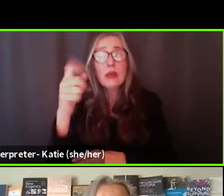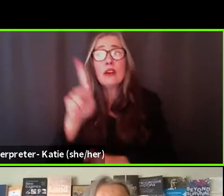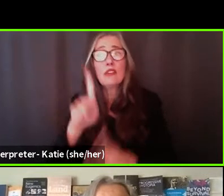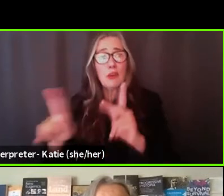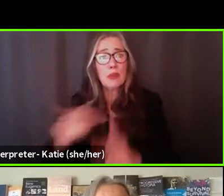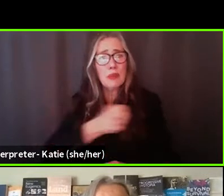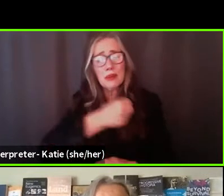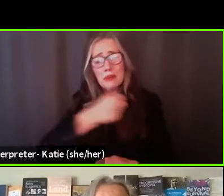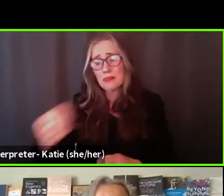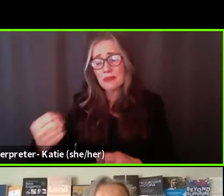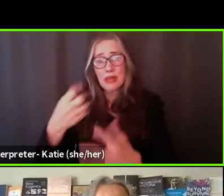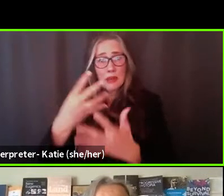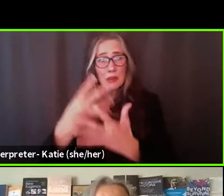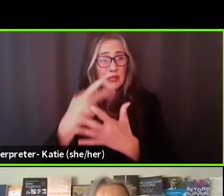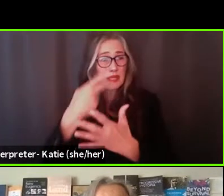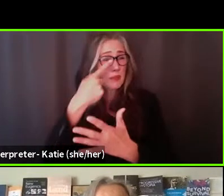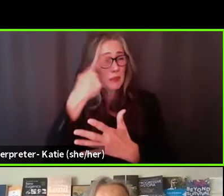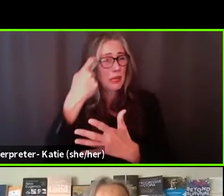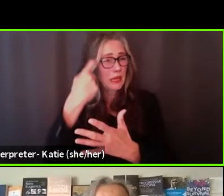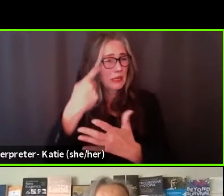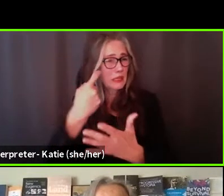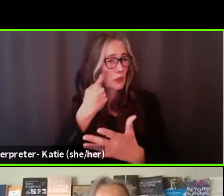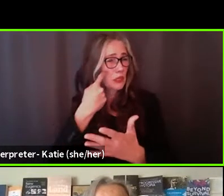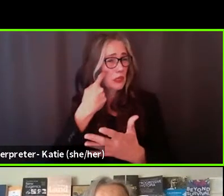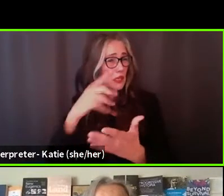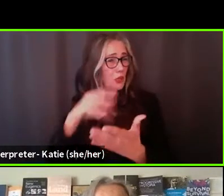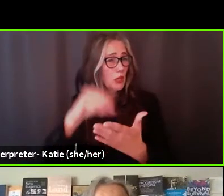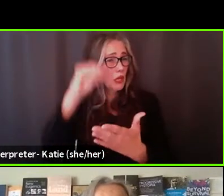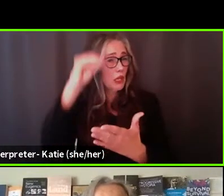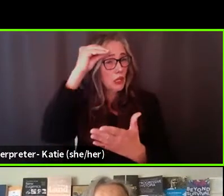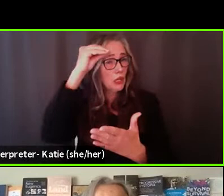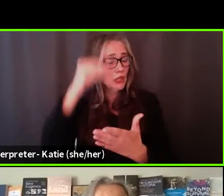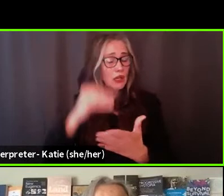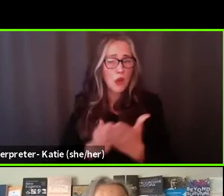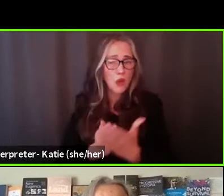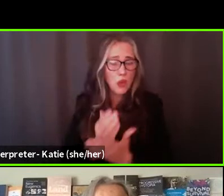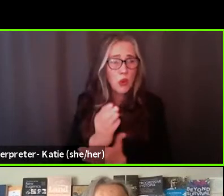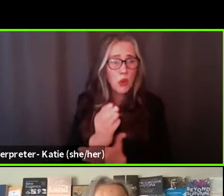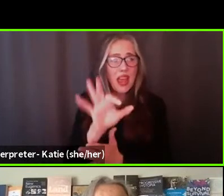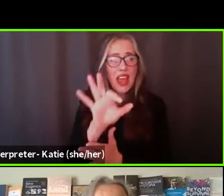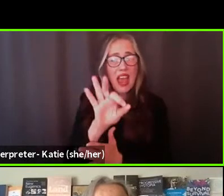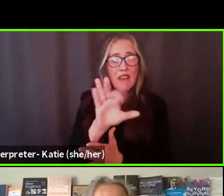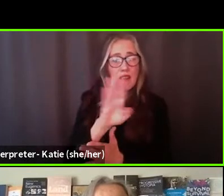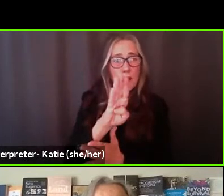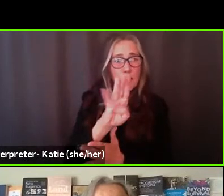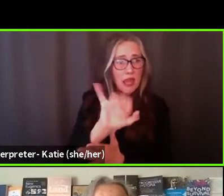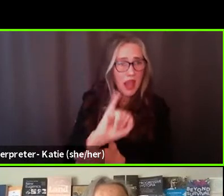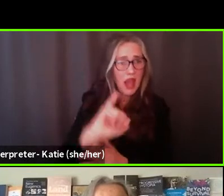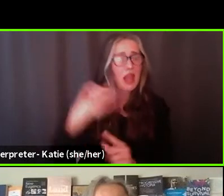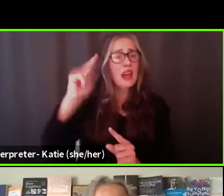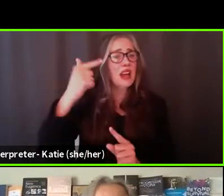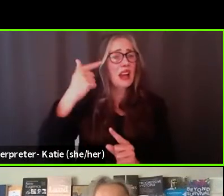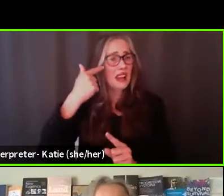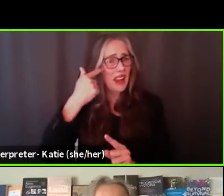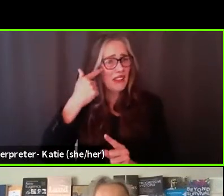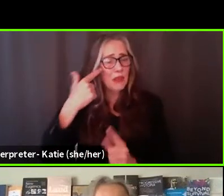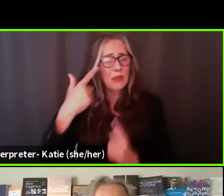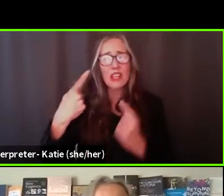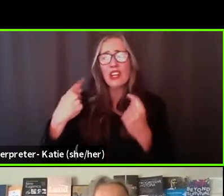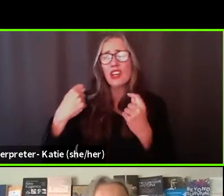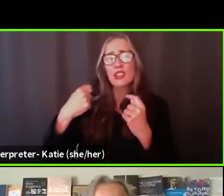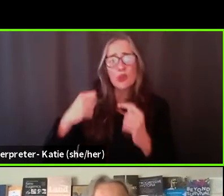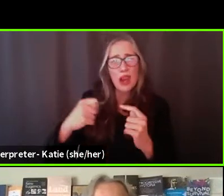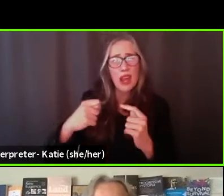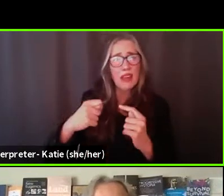as a legacy of fbi efforts and government efforts to sort of push down racial justice